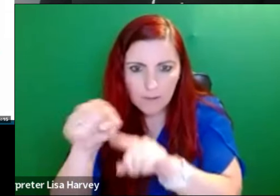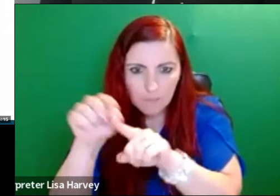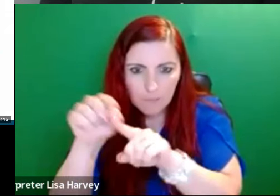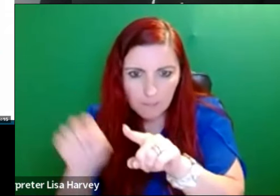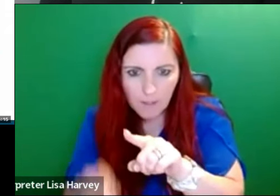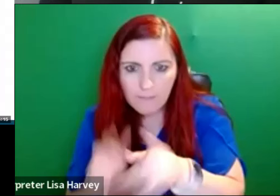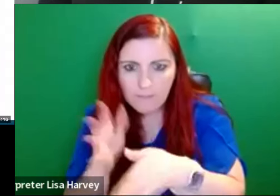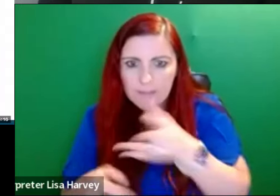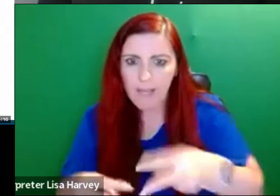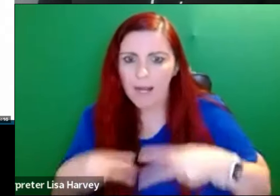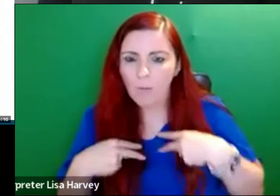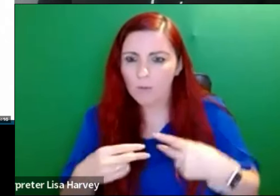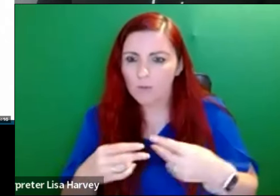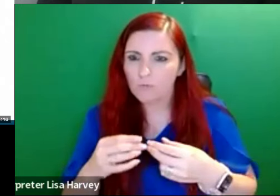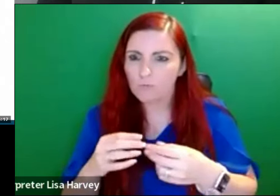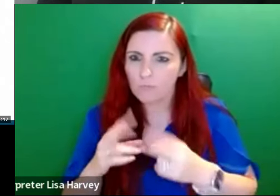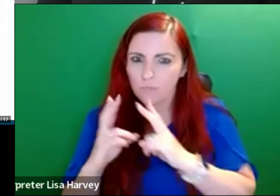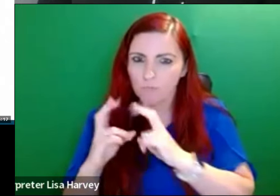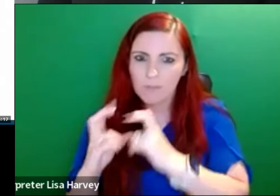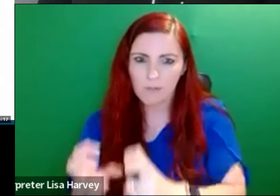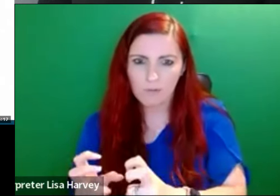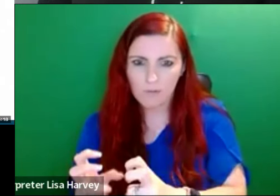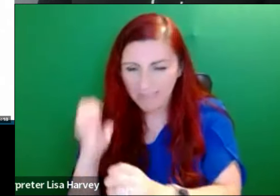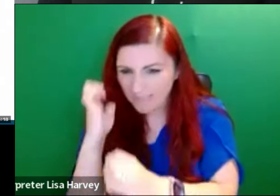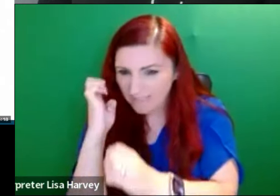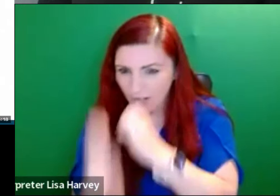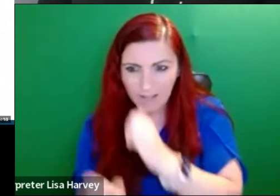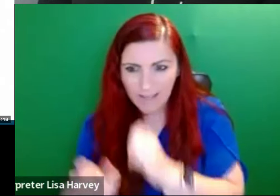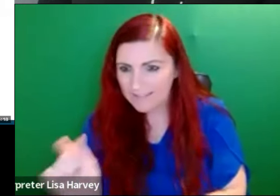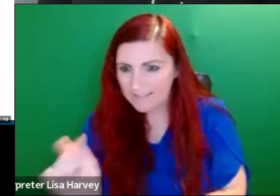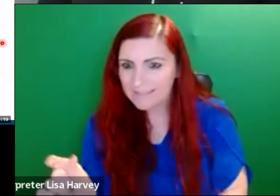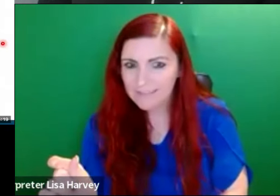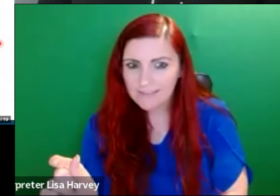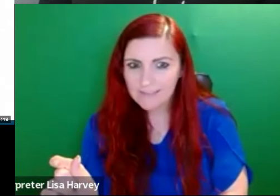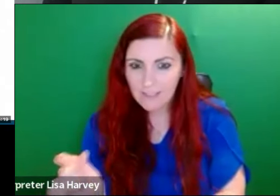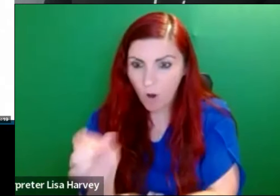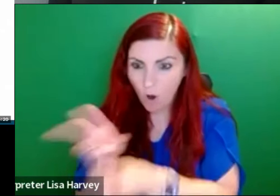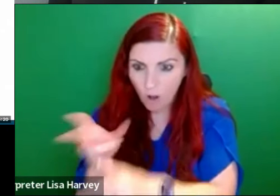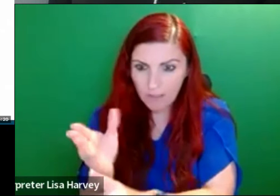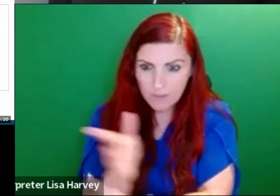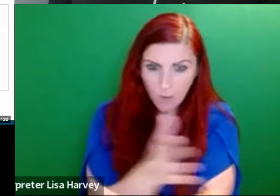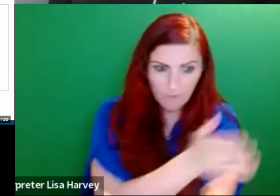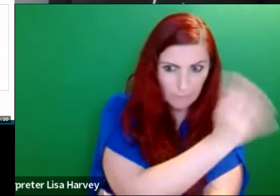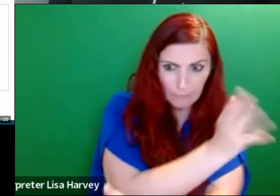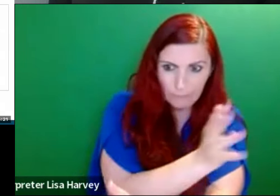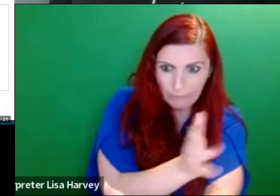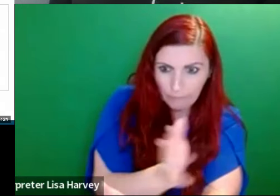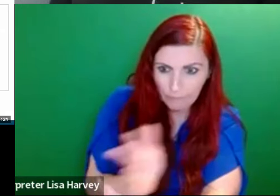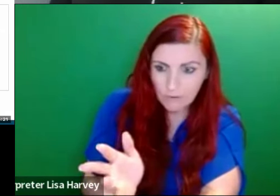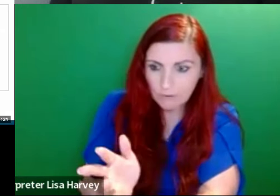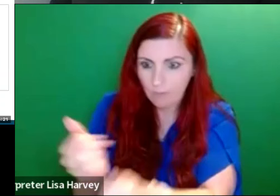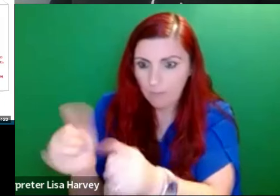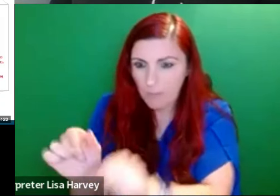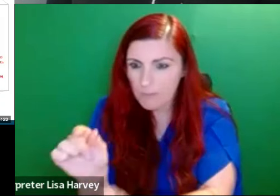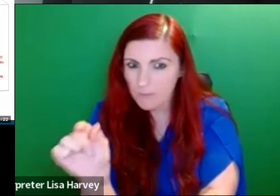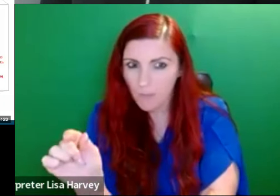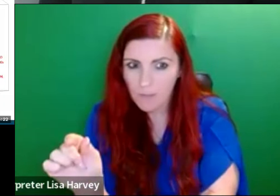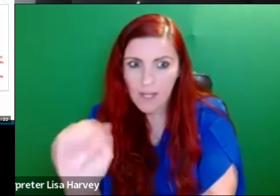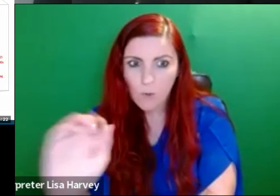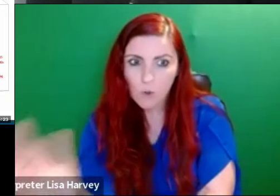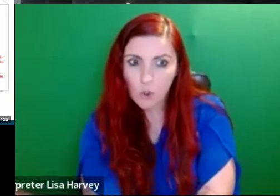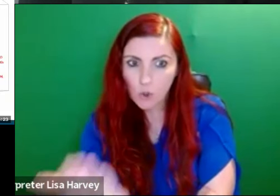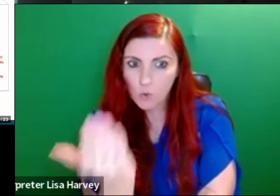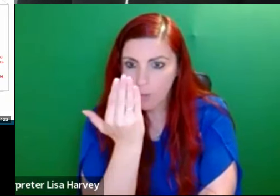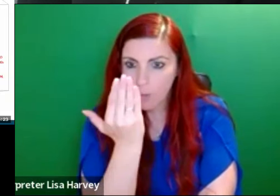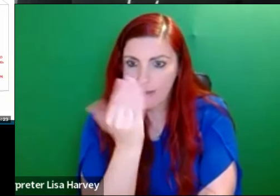research. And this happens right here at the end. So all of this work happened before this. So let's just zoom in on this particular area here for a